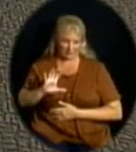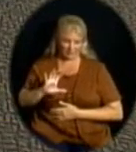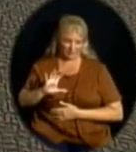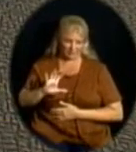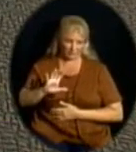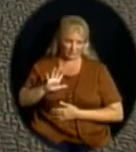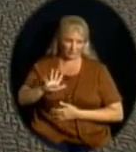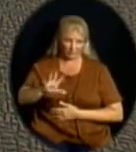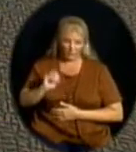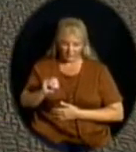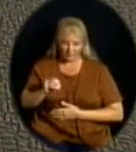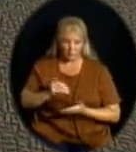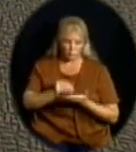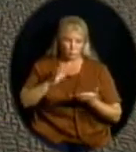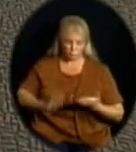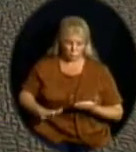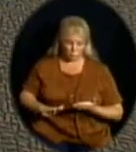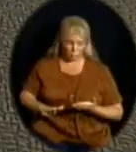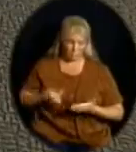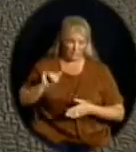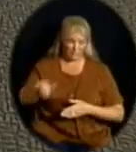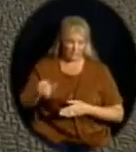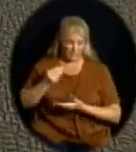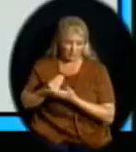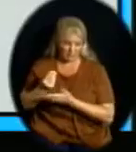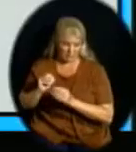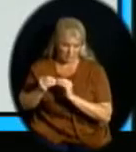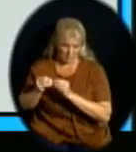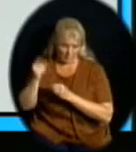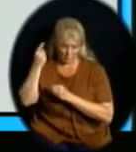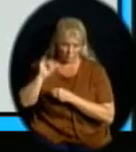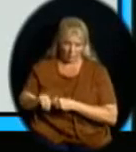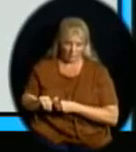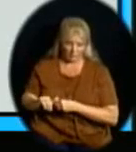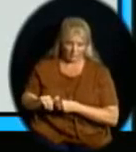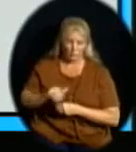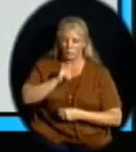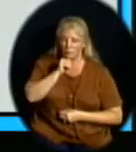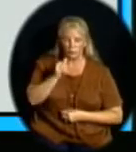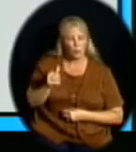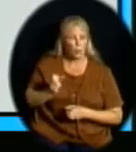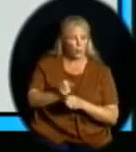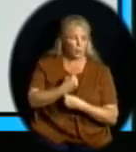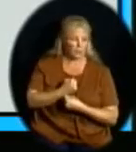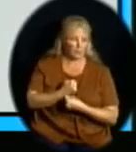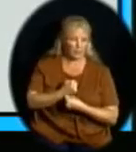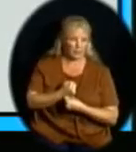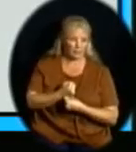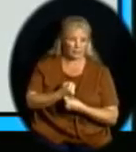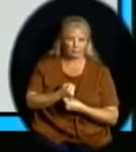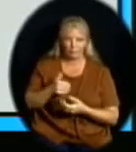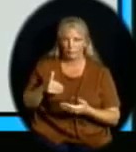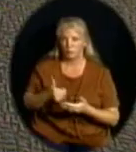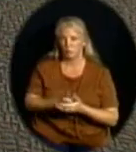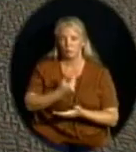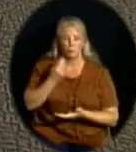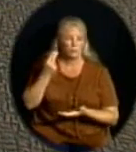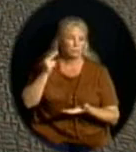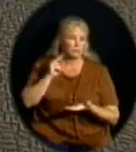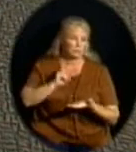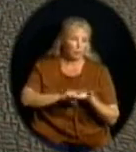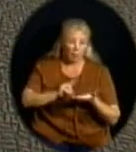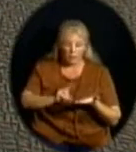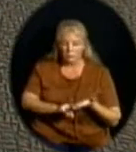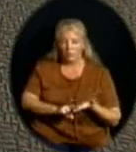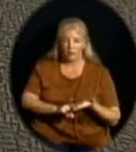don't want to create an operating budget and commit contracts to a budget that's based on more students than